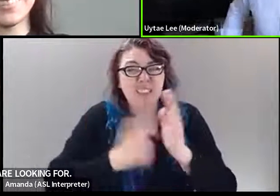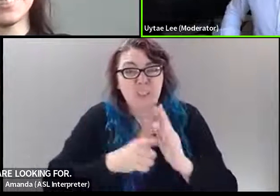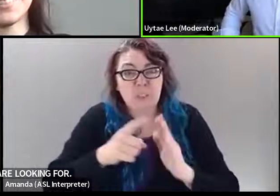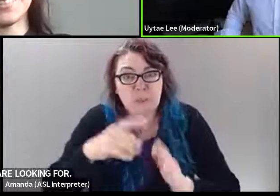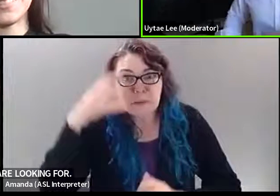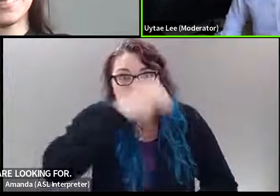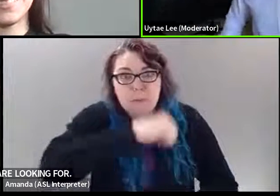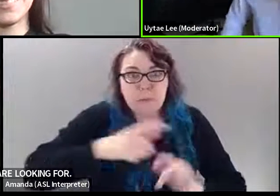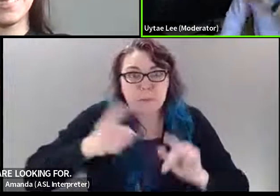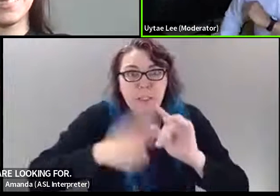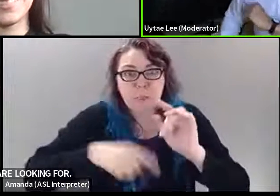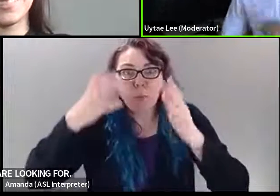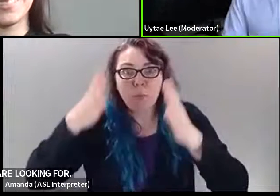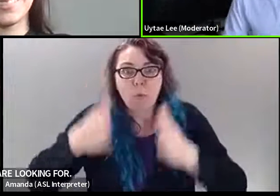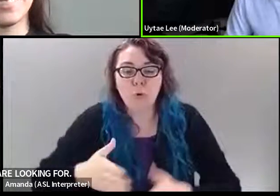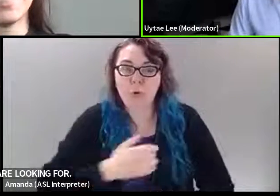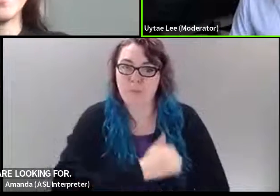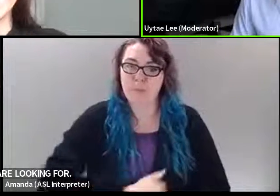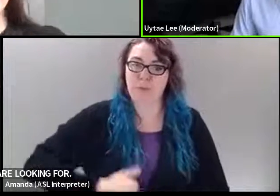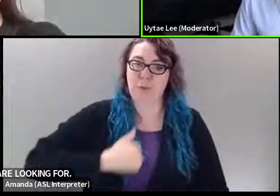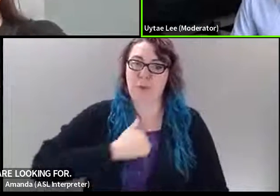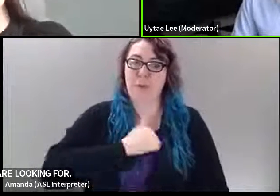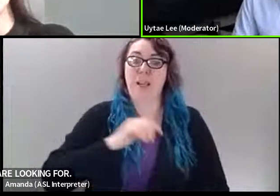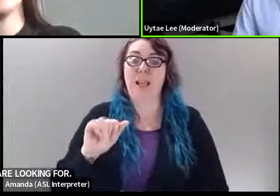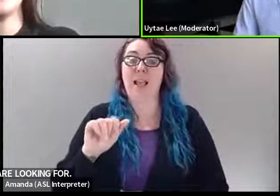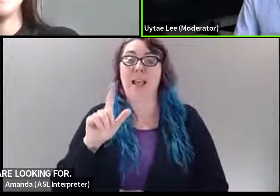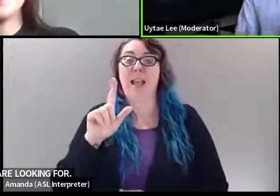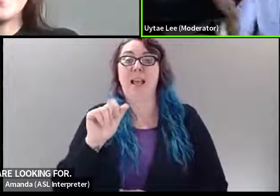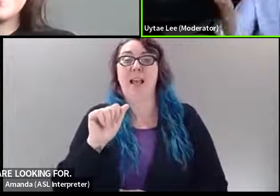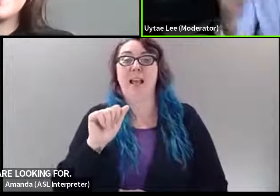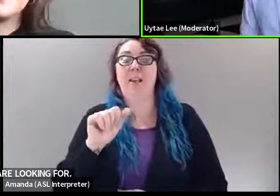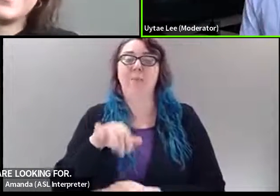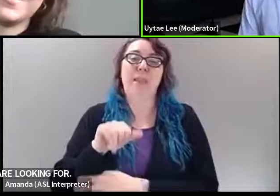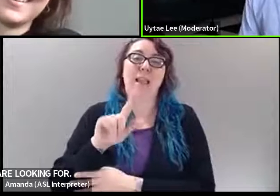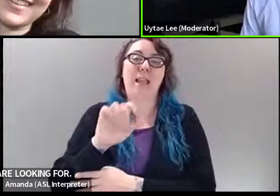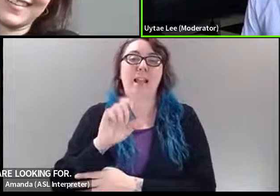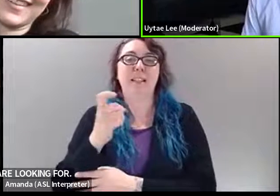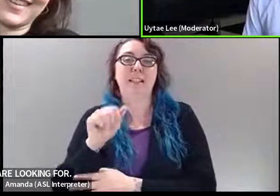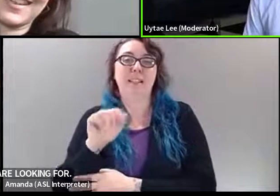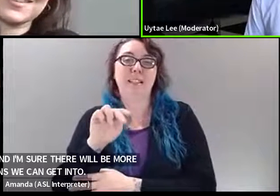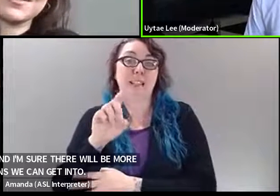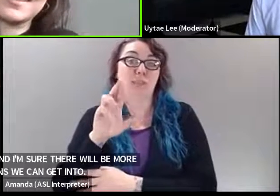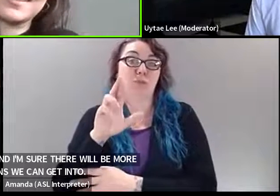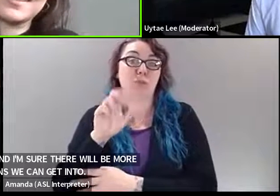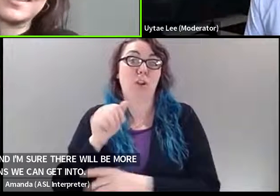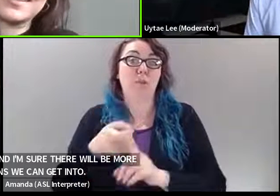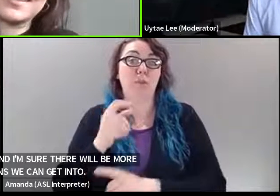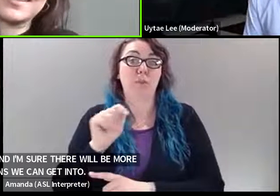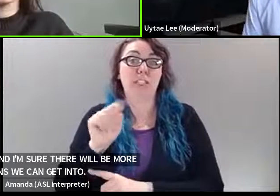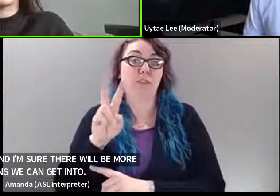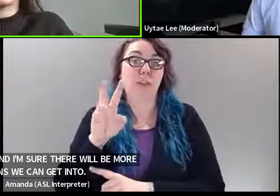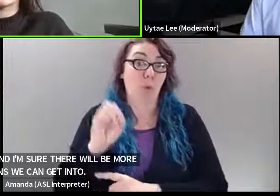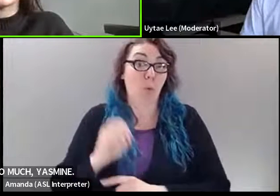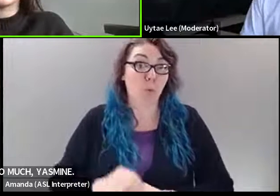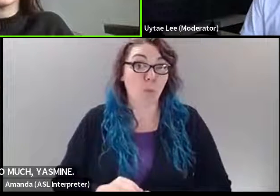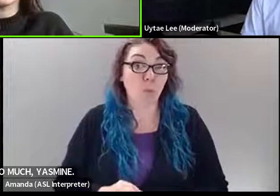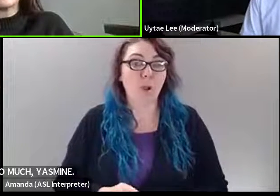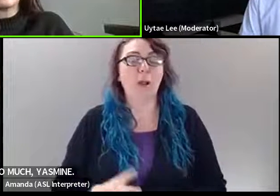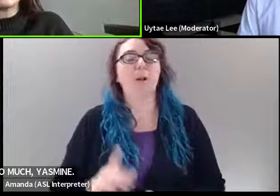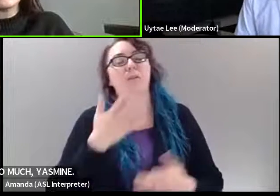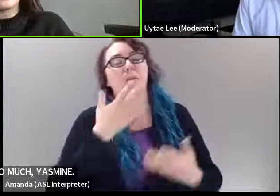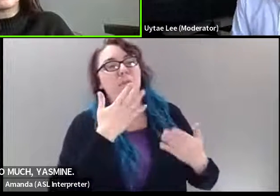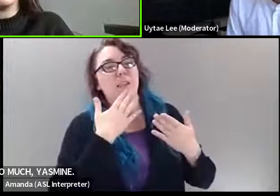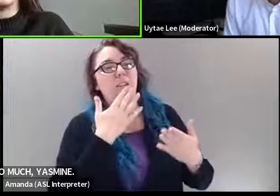So last but definitely not least, Alexandra from TVO. Thanks, Uytae. So my name is